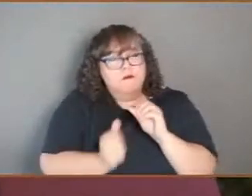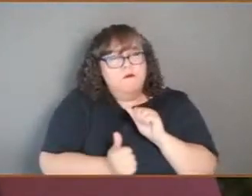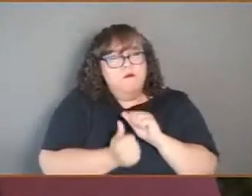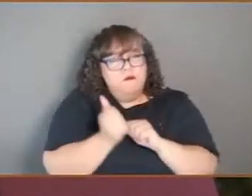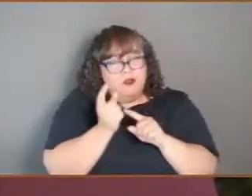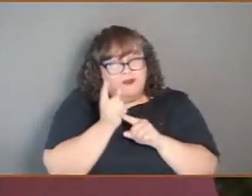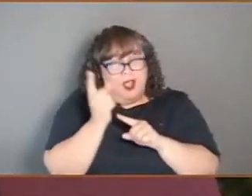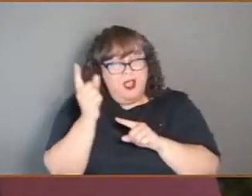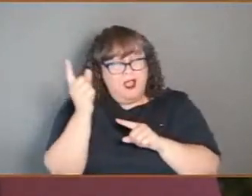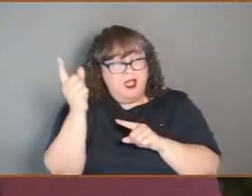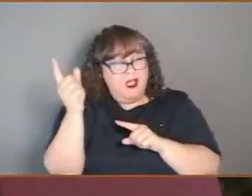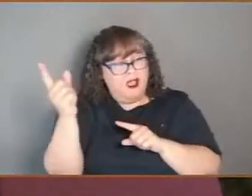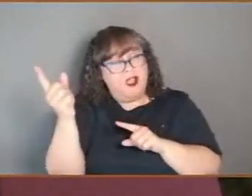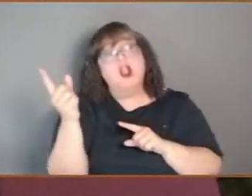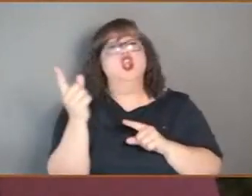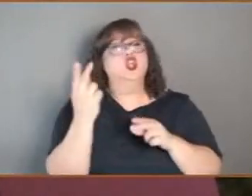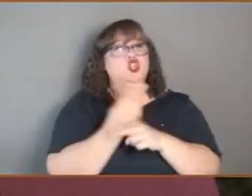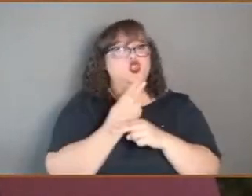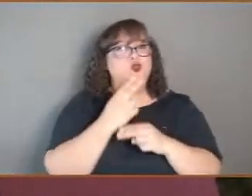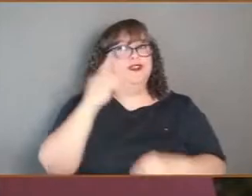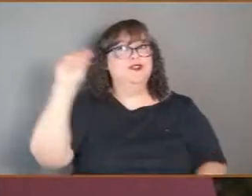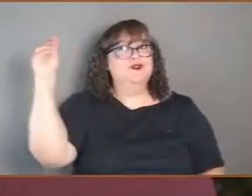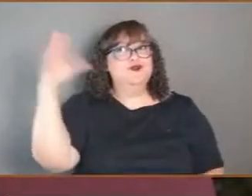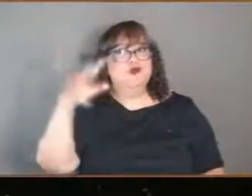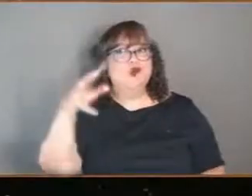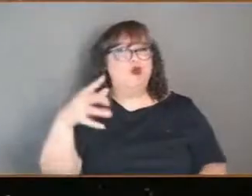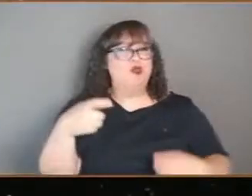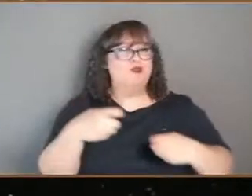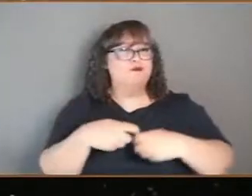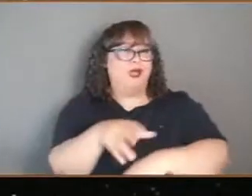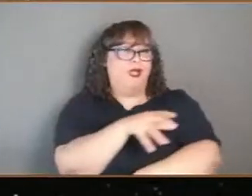sun. So we have over 70,000 solar